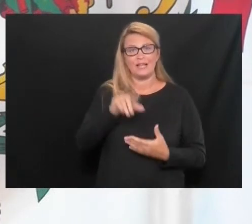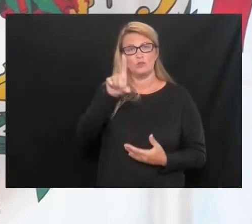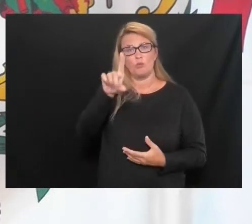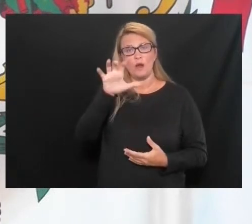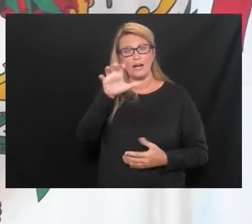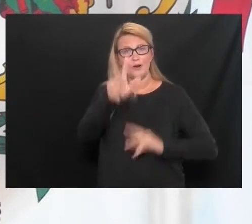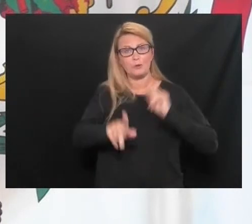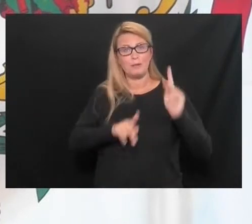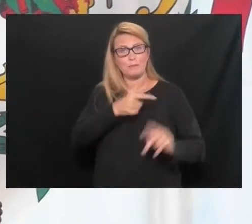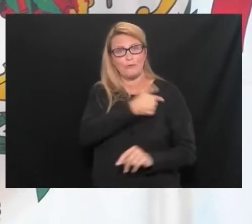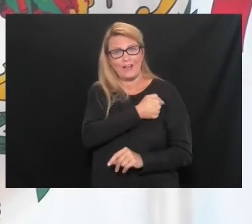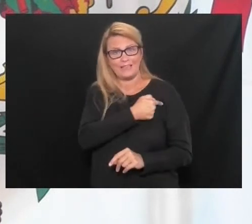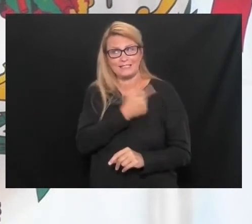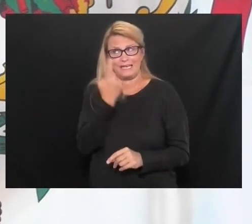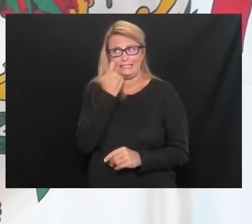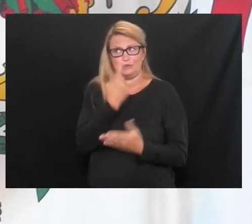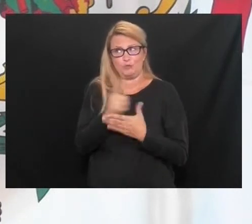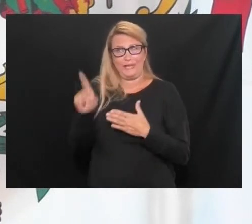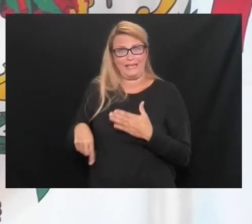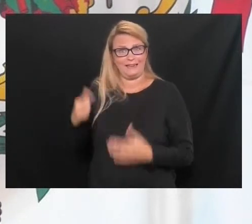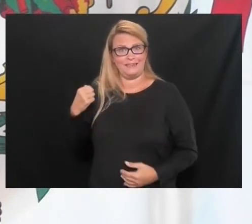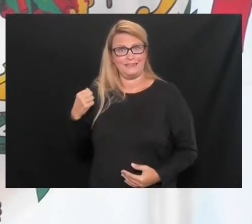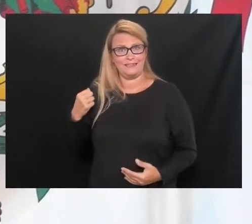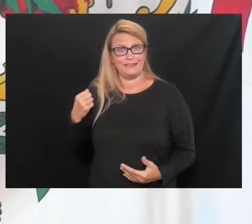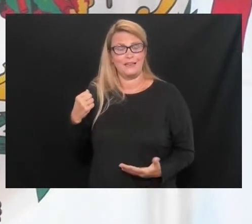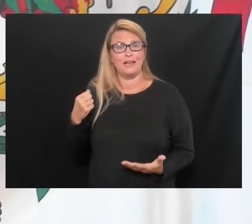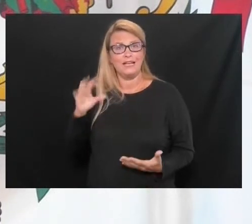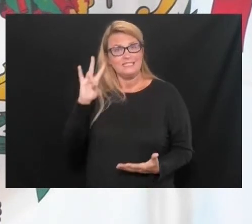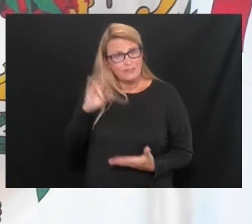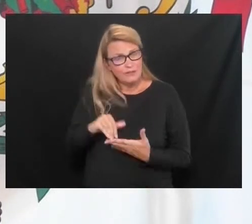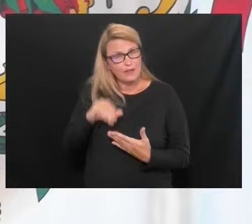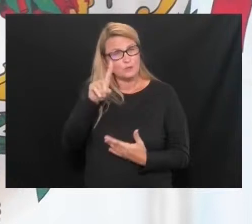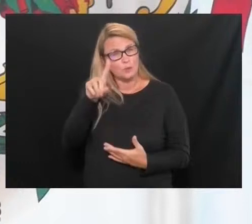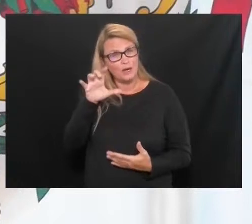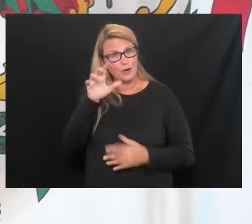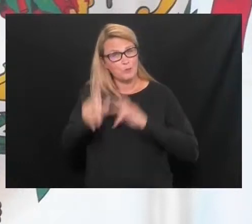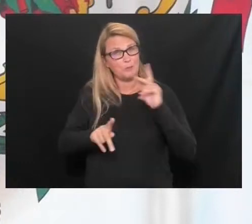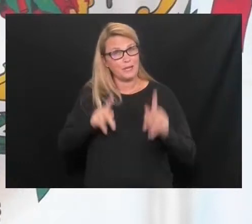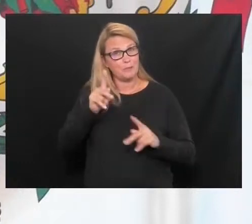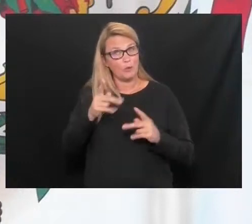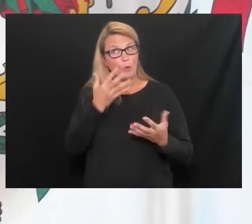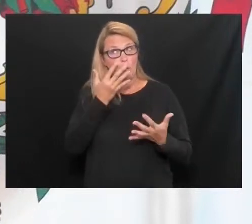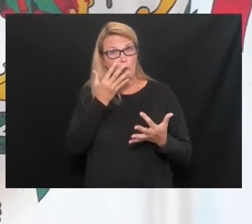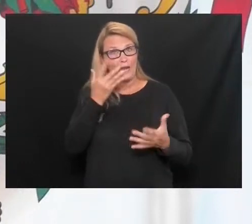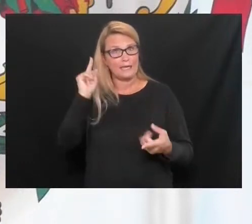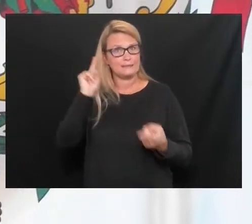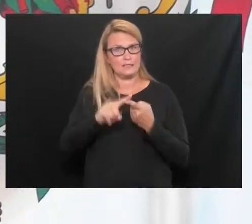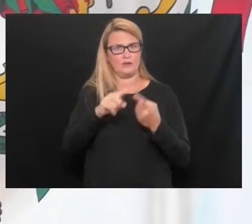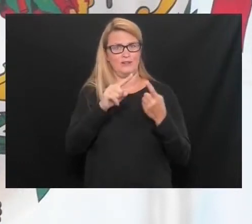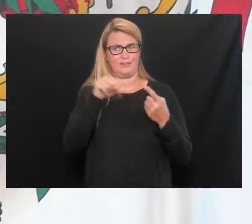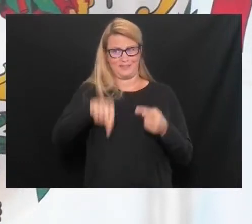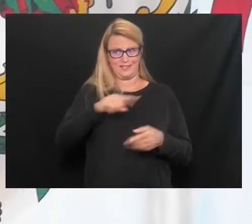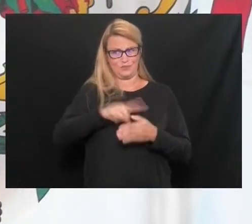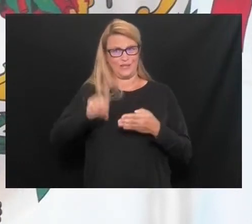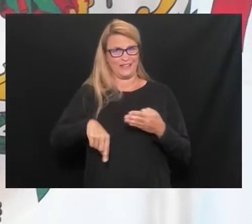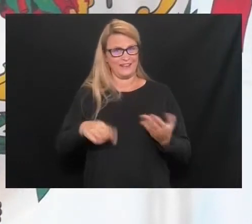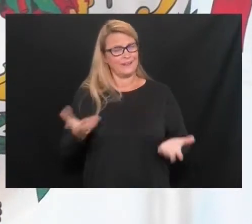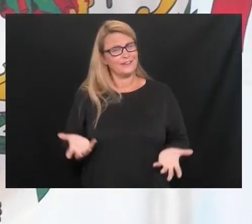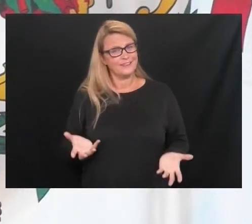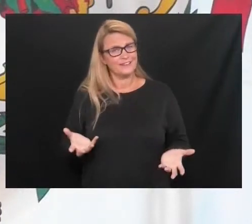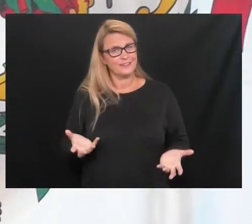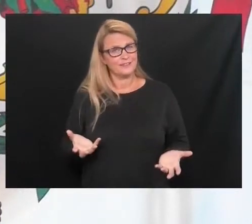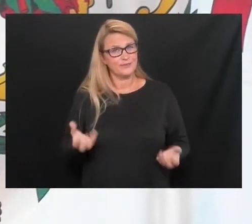vaccinated over the weekend, 7,100 folks that hadn't been vaccinated up to now. Well, a bunch of those that